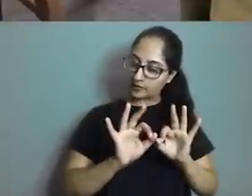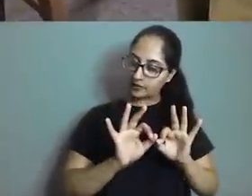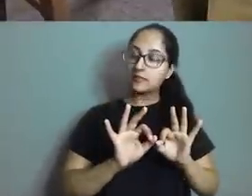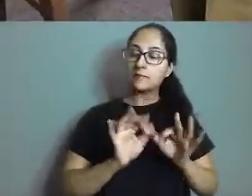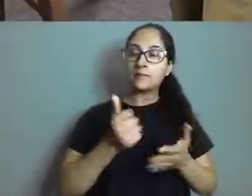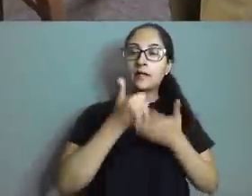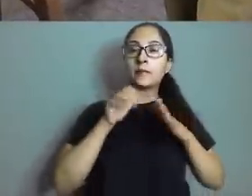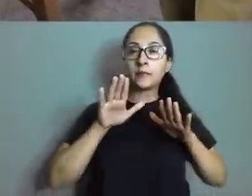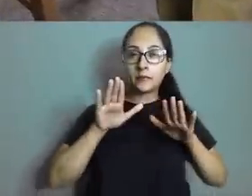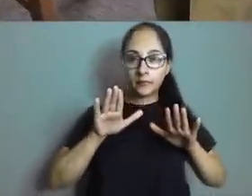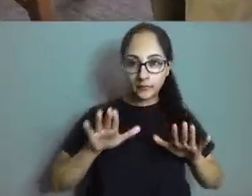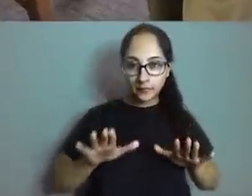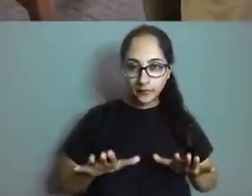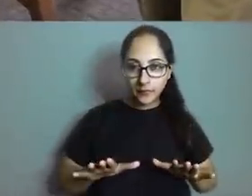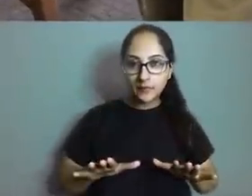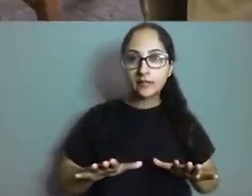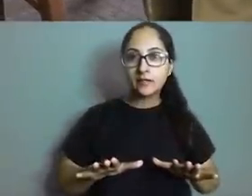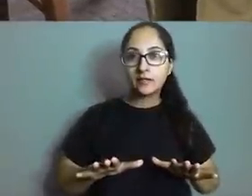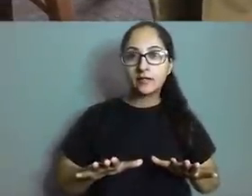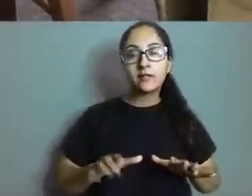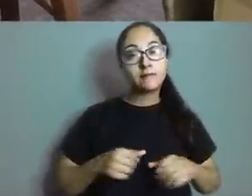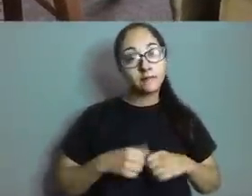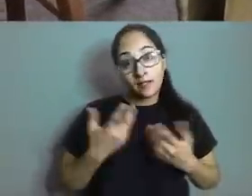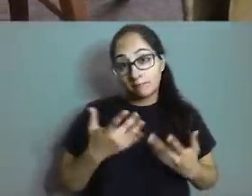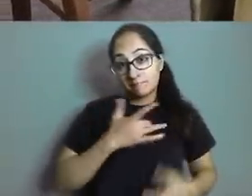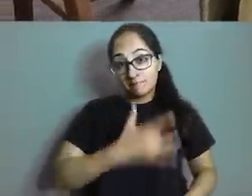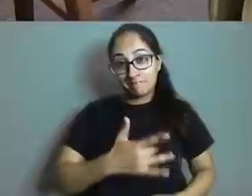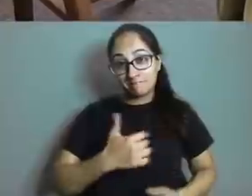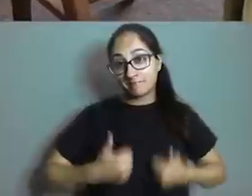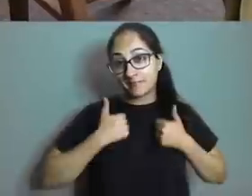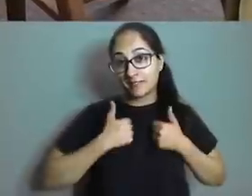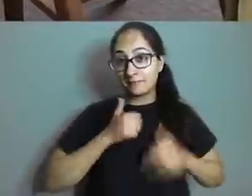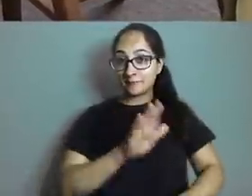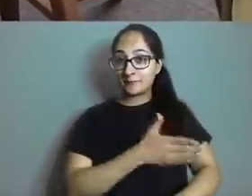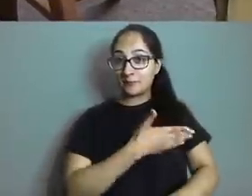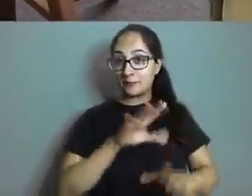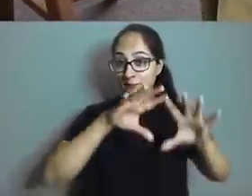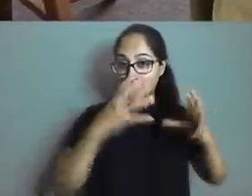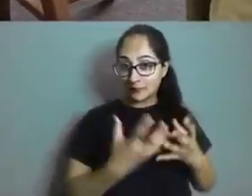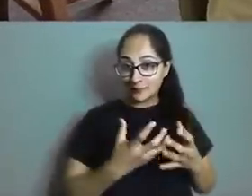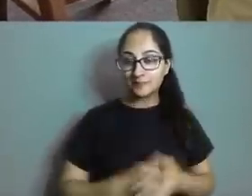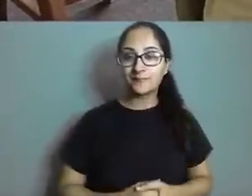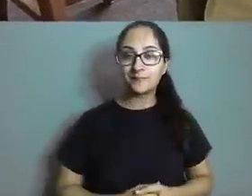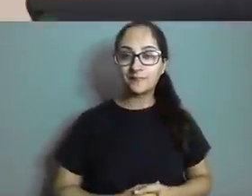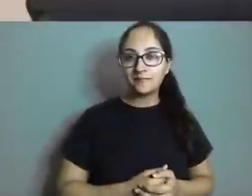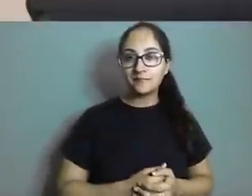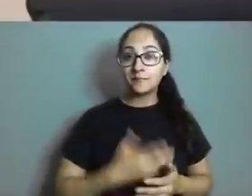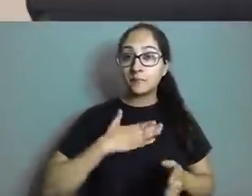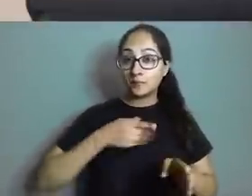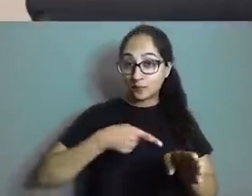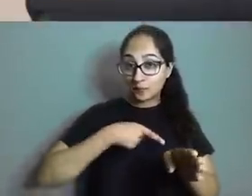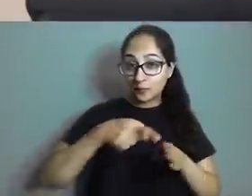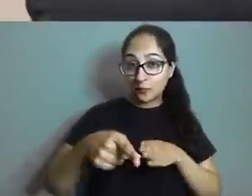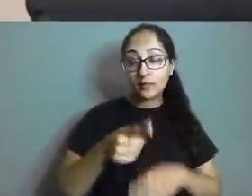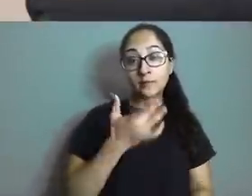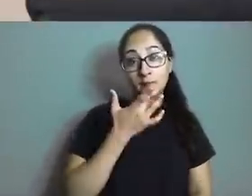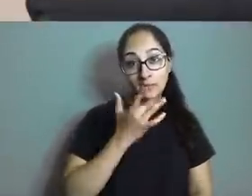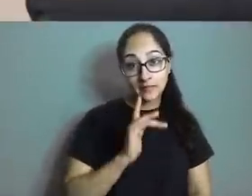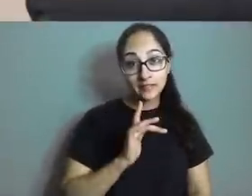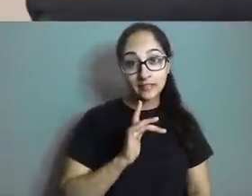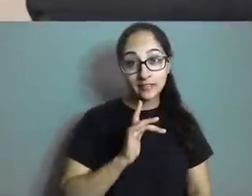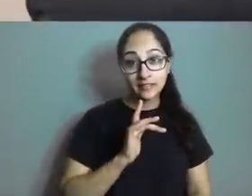the um you know through through lines of of being a musician so i've been very